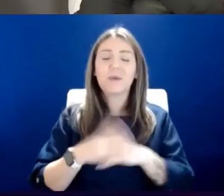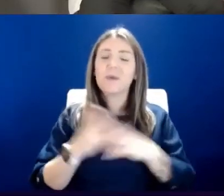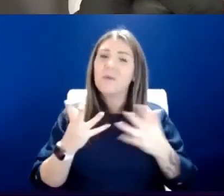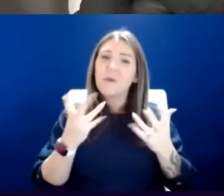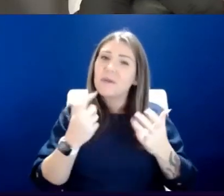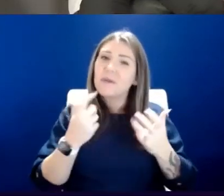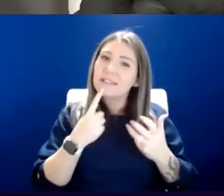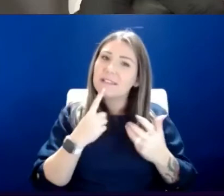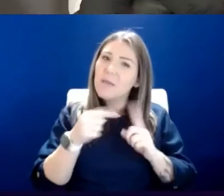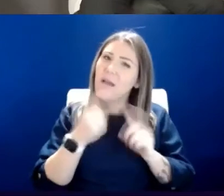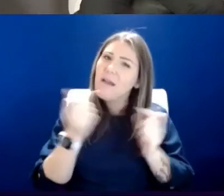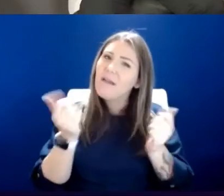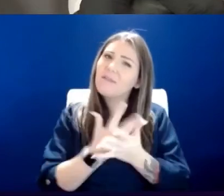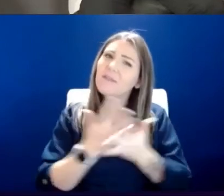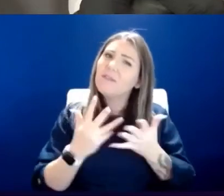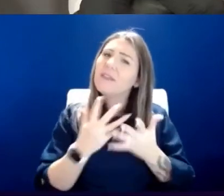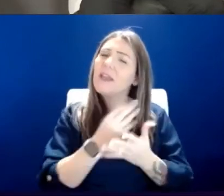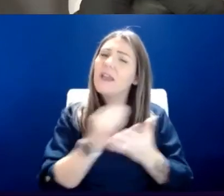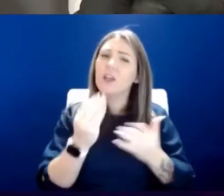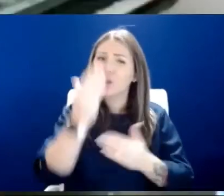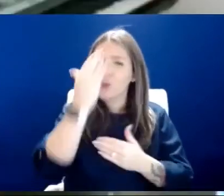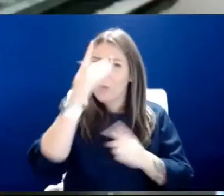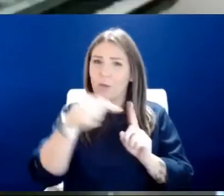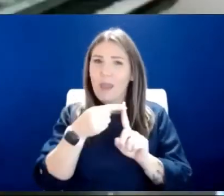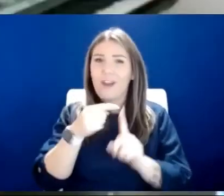and what do you want us to know about Gary Jr.?